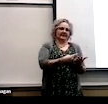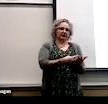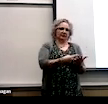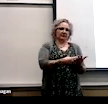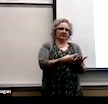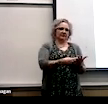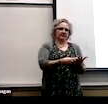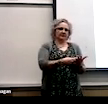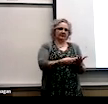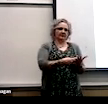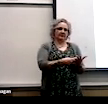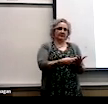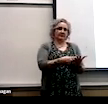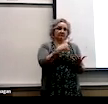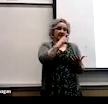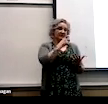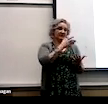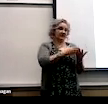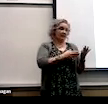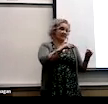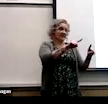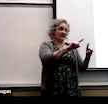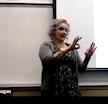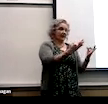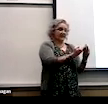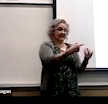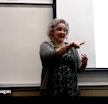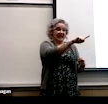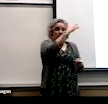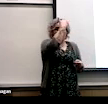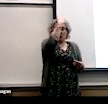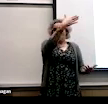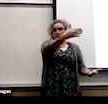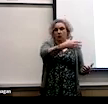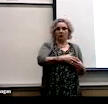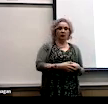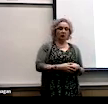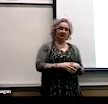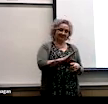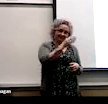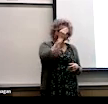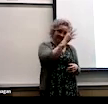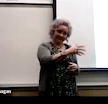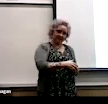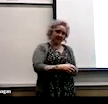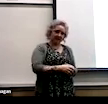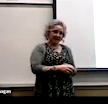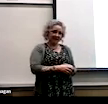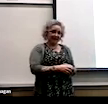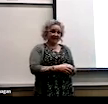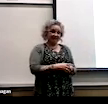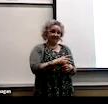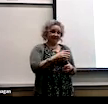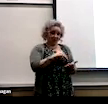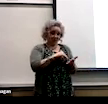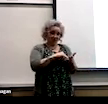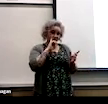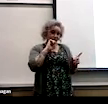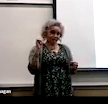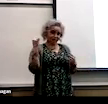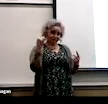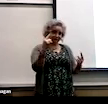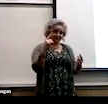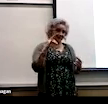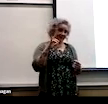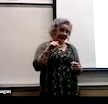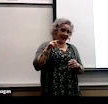people don't even know. Like some people don't know that they're gonna lose their long-term providers, right? They've never conceptualized the fact that this person only provides